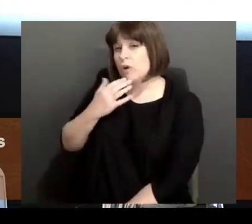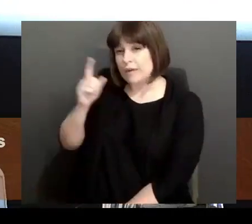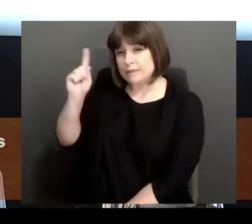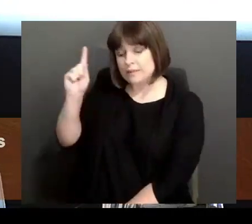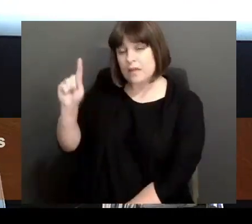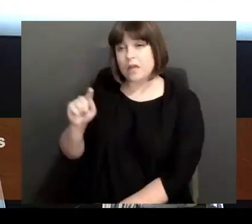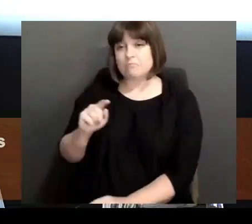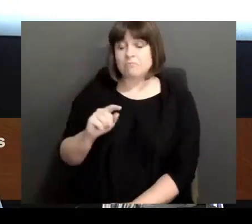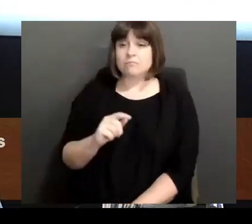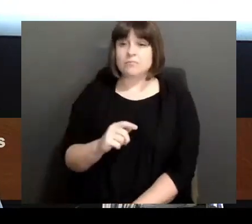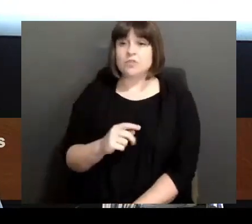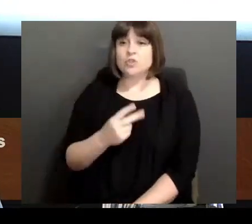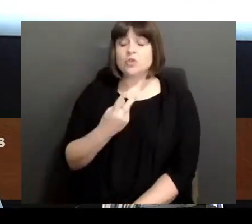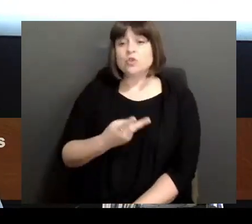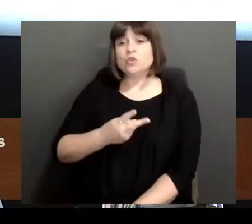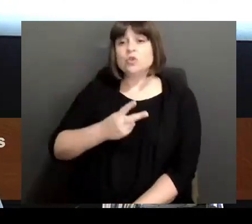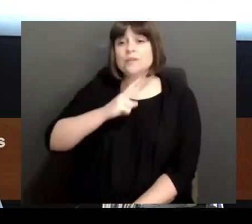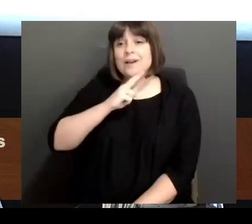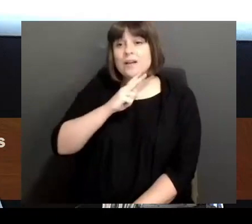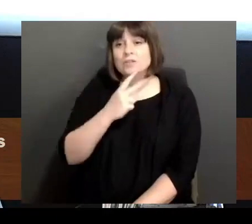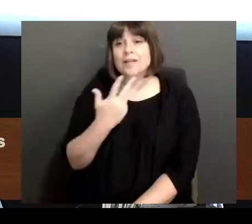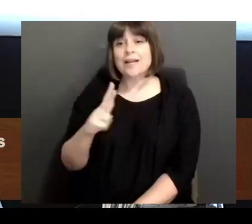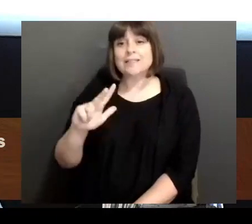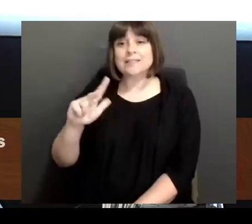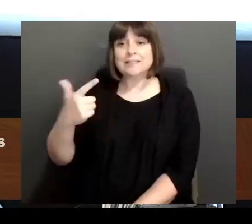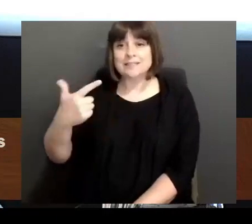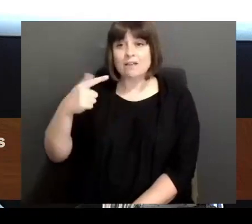$287.4 billion.